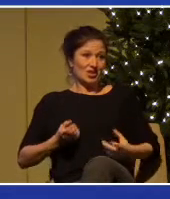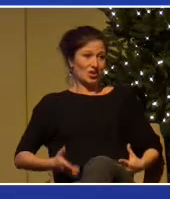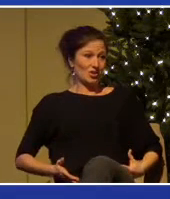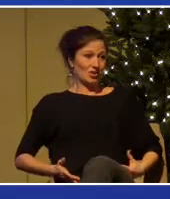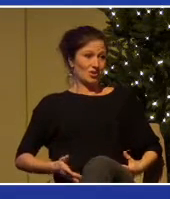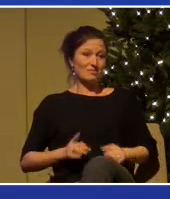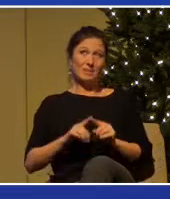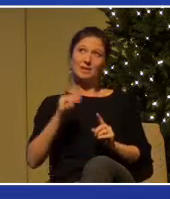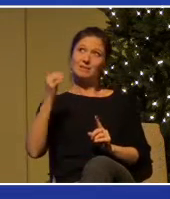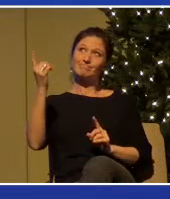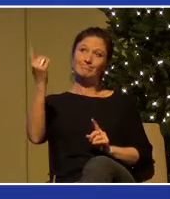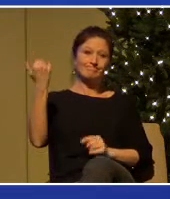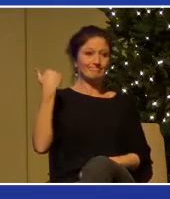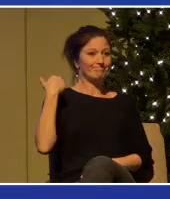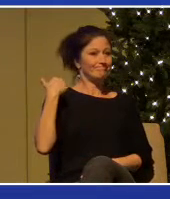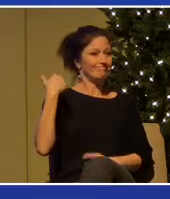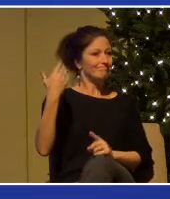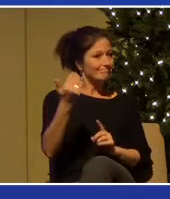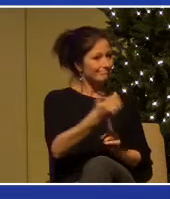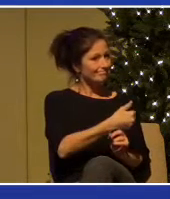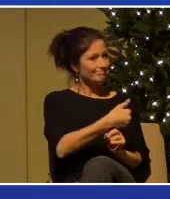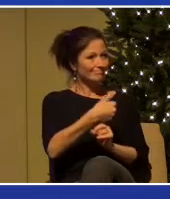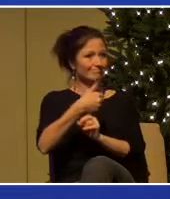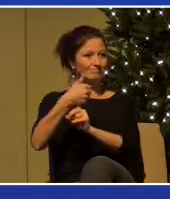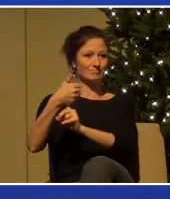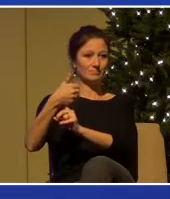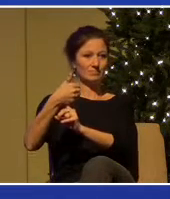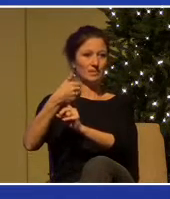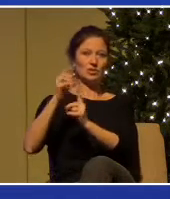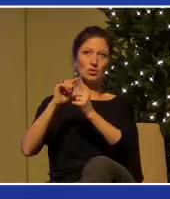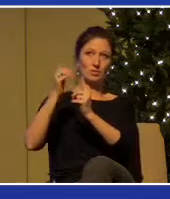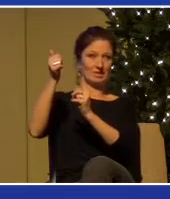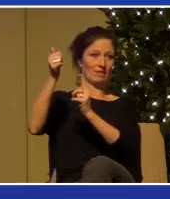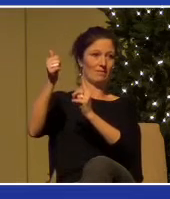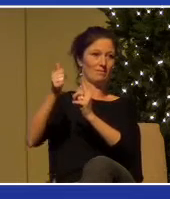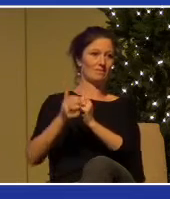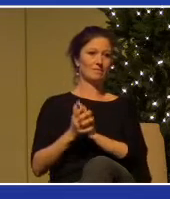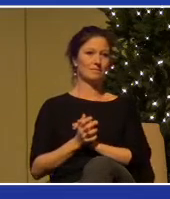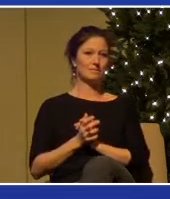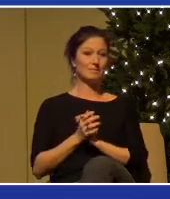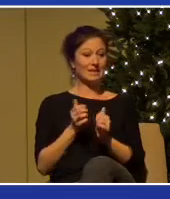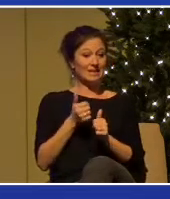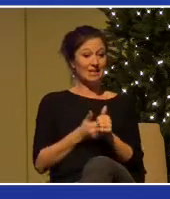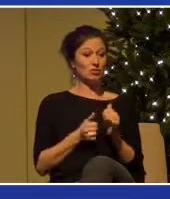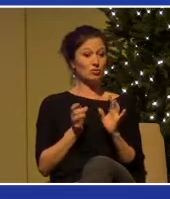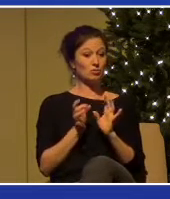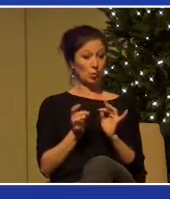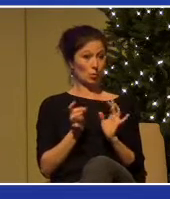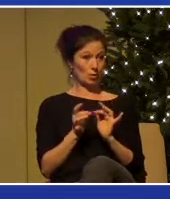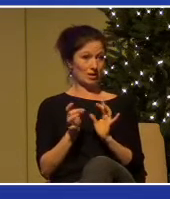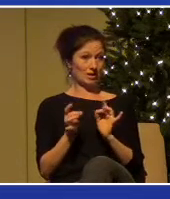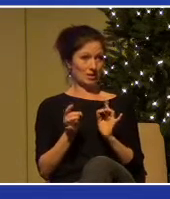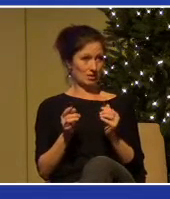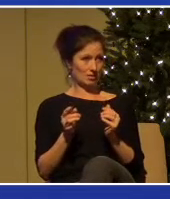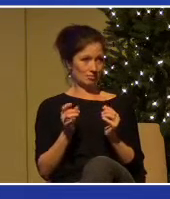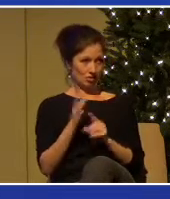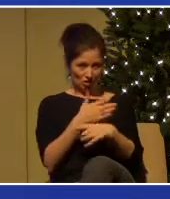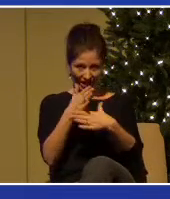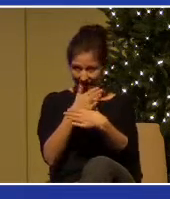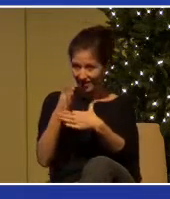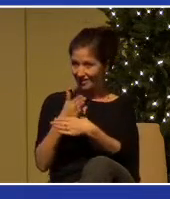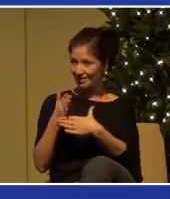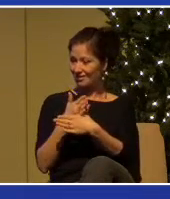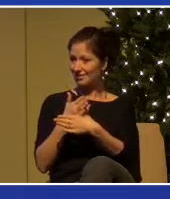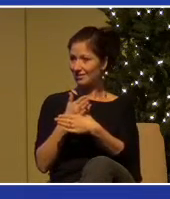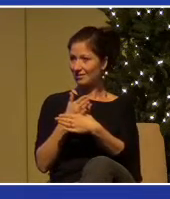drew them to himself. And each story that they share, and each story that we have is